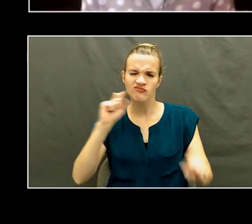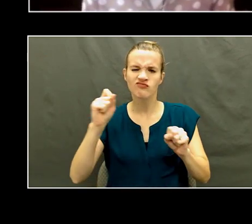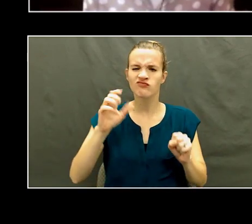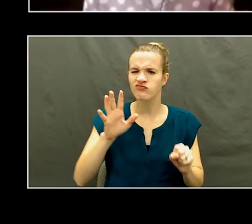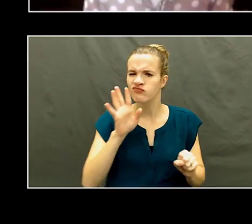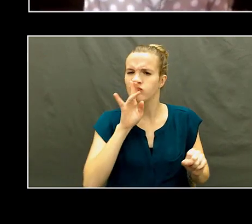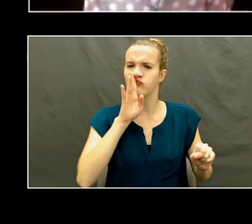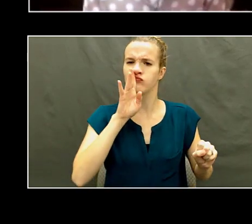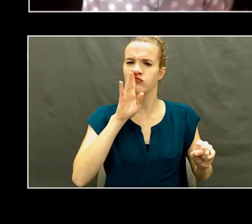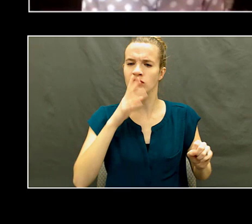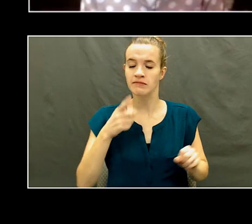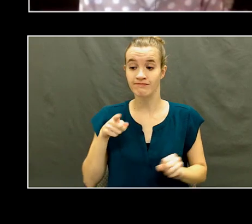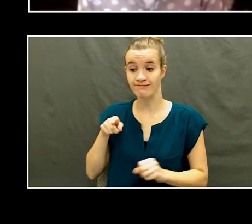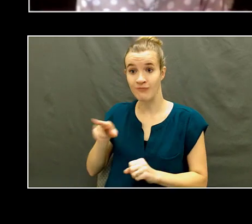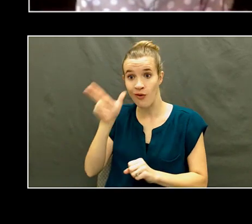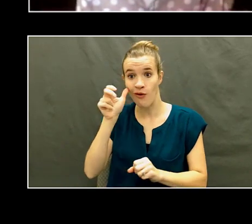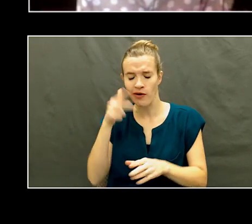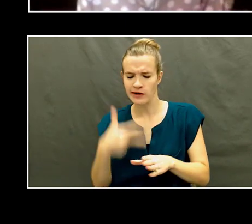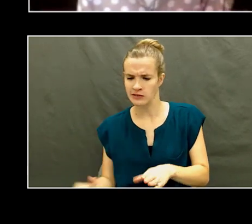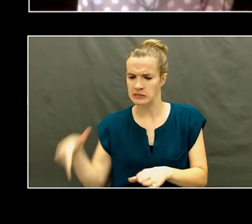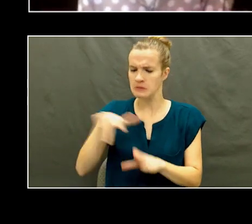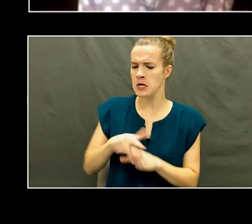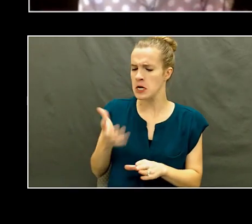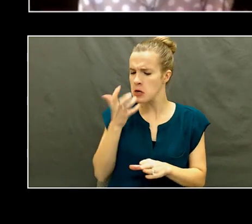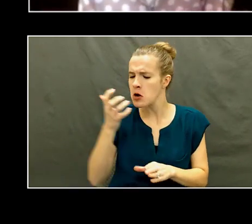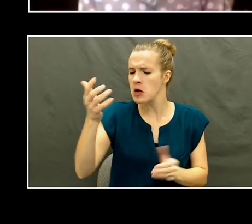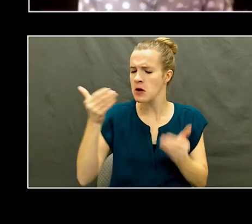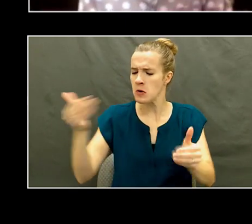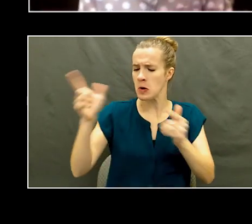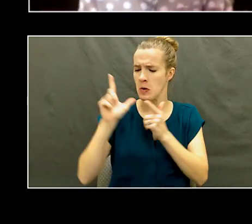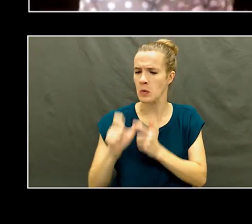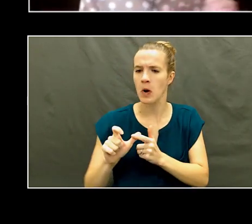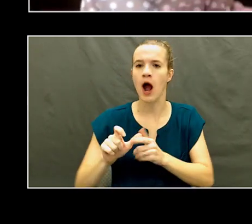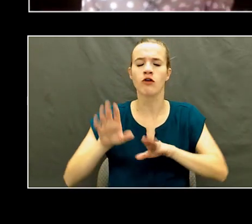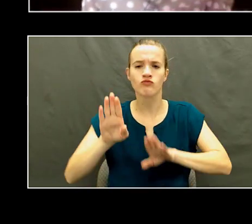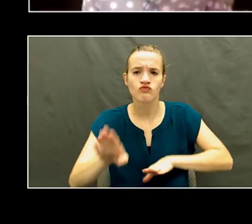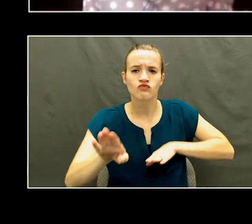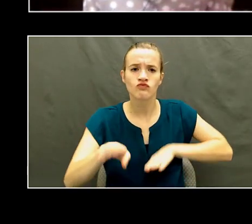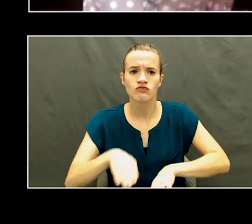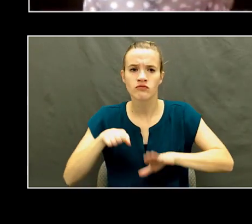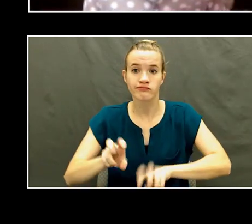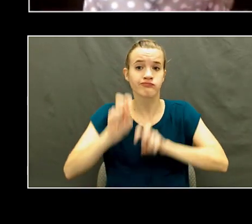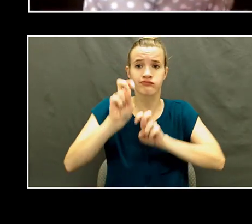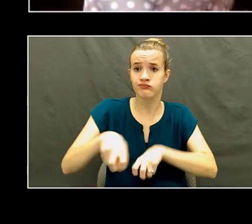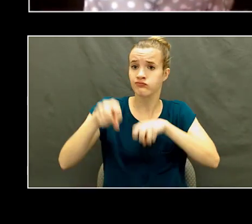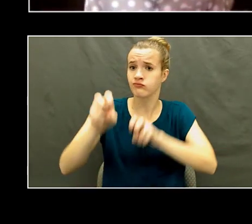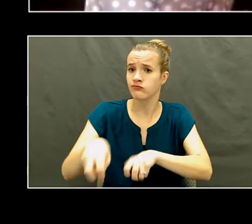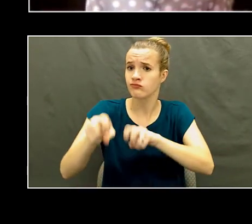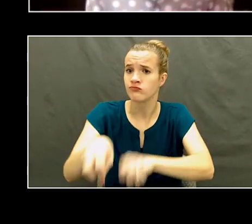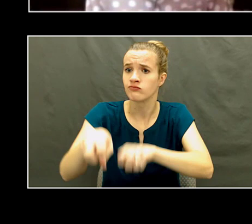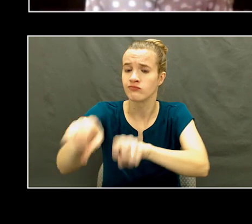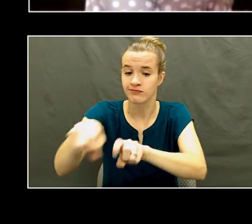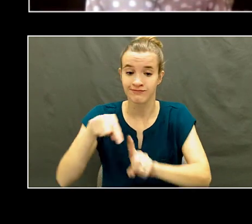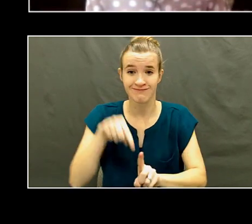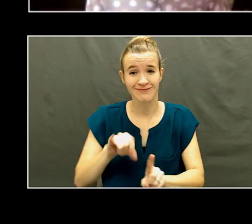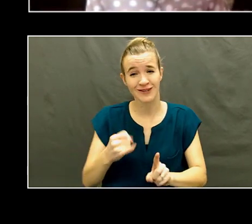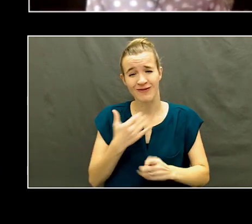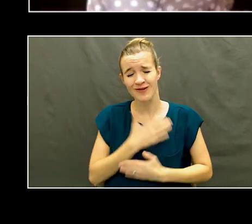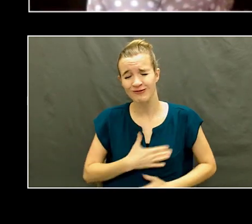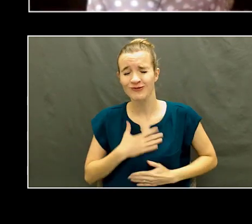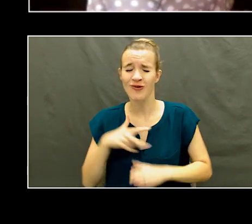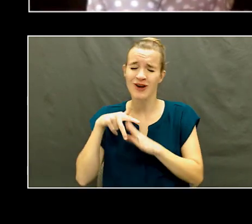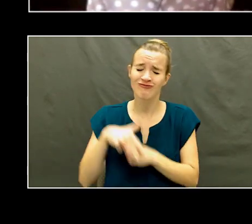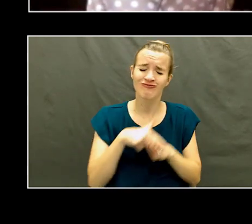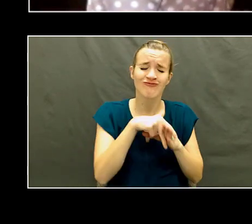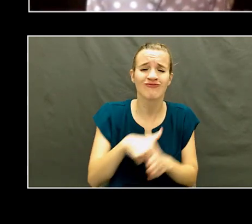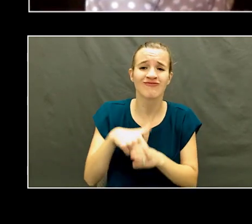Snowball responds, speeding up from a walk to a trot. Jennifer loves to go fast, but she knows she'll soon have